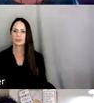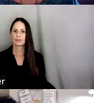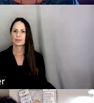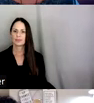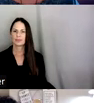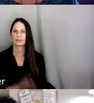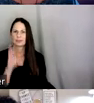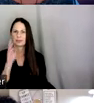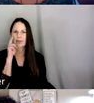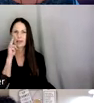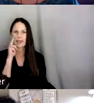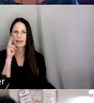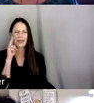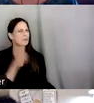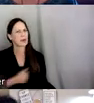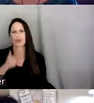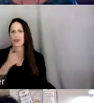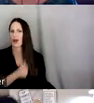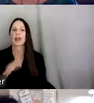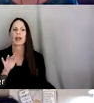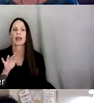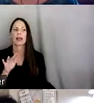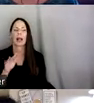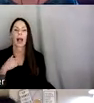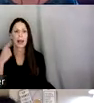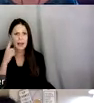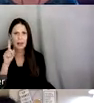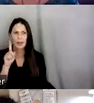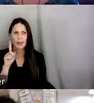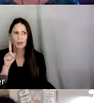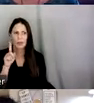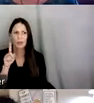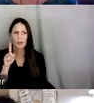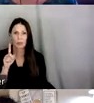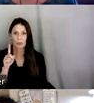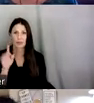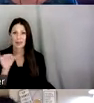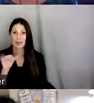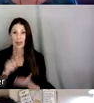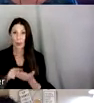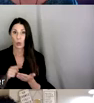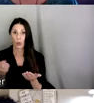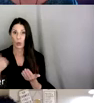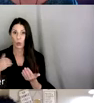Let me see. I'm so sorry. I think one of the, like what we're working on